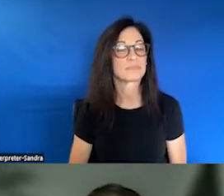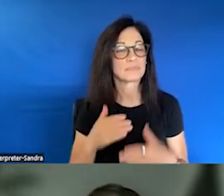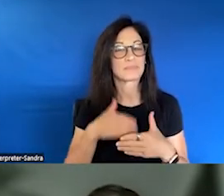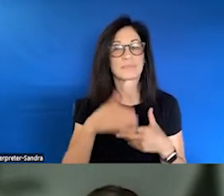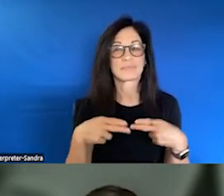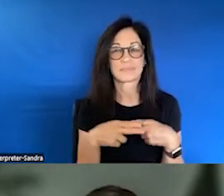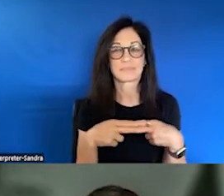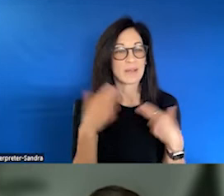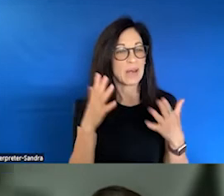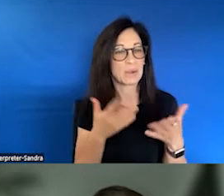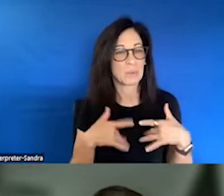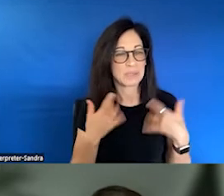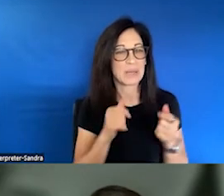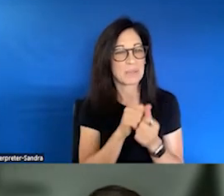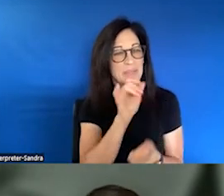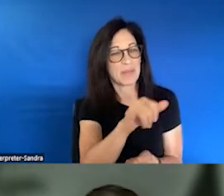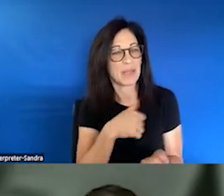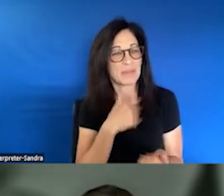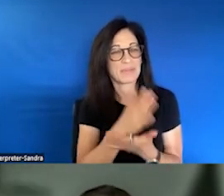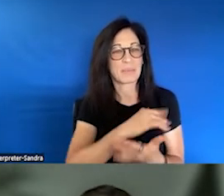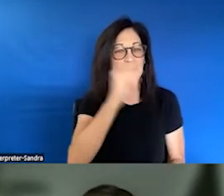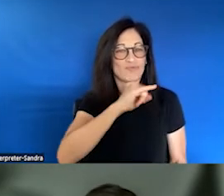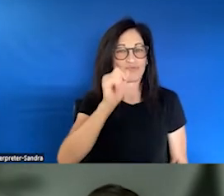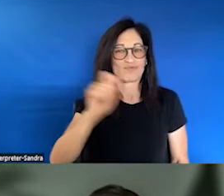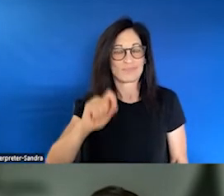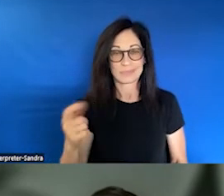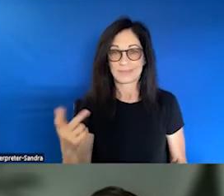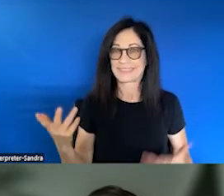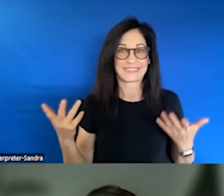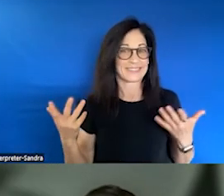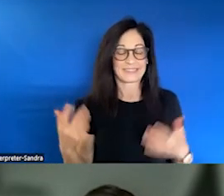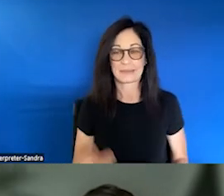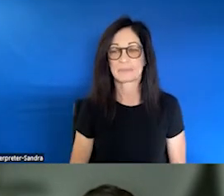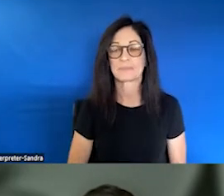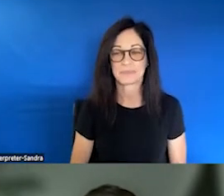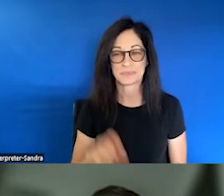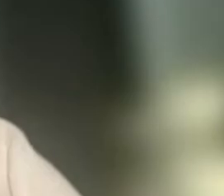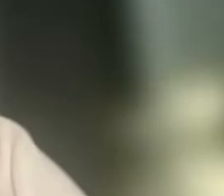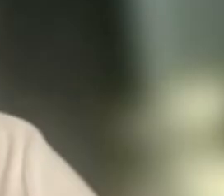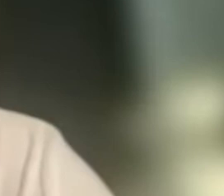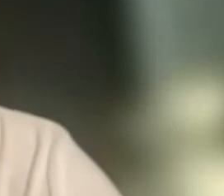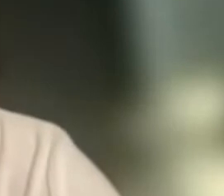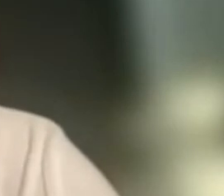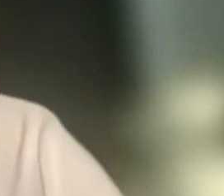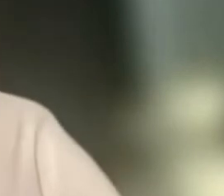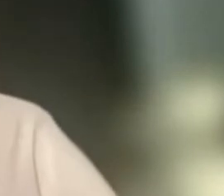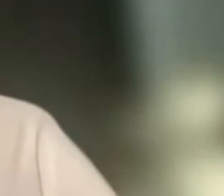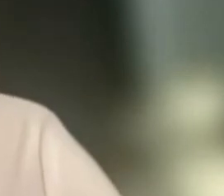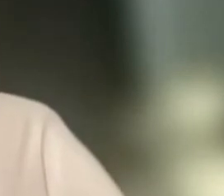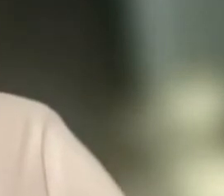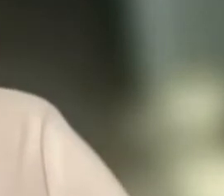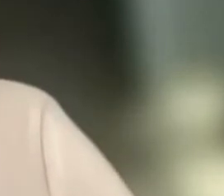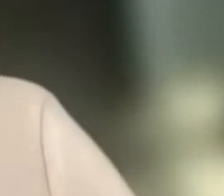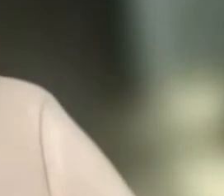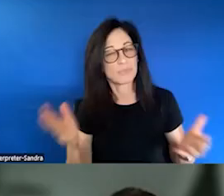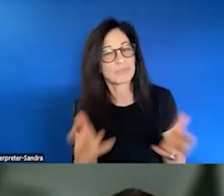I don't know what's going on with the slide. We got some drawing on it there. Shanna, I thank you for sharing, and would encourage folks